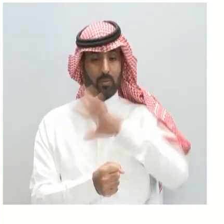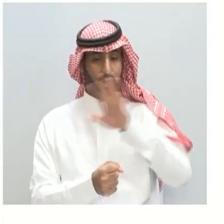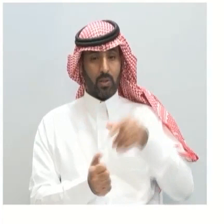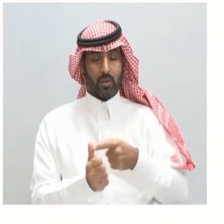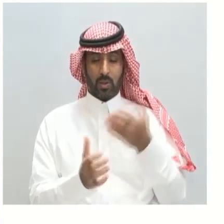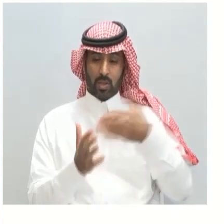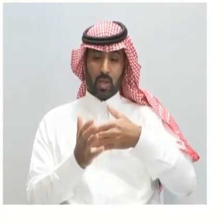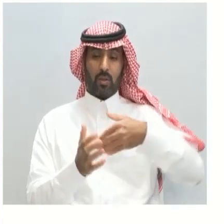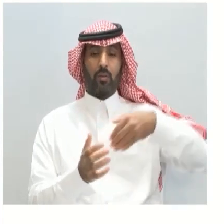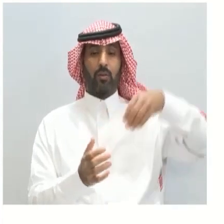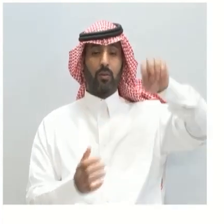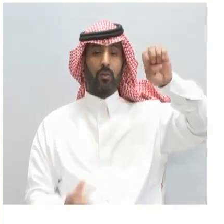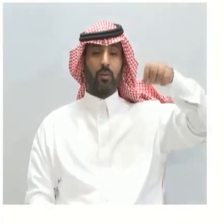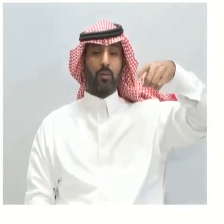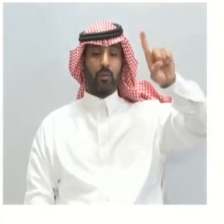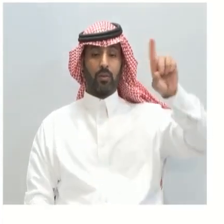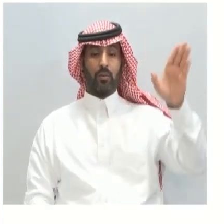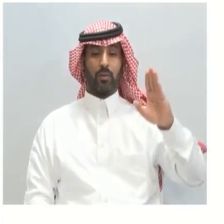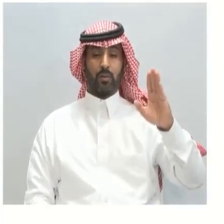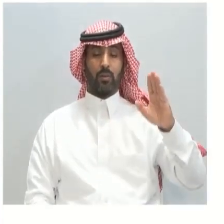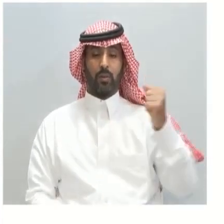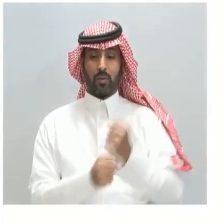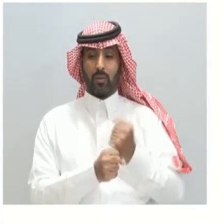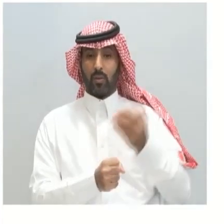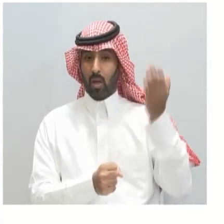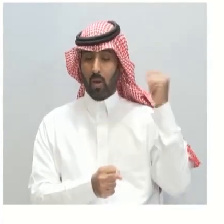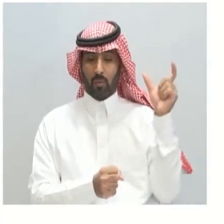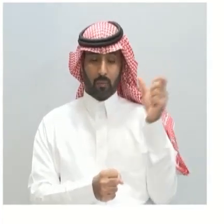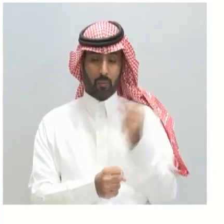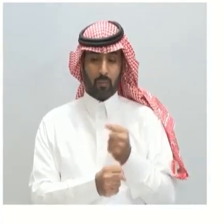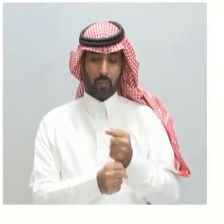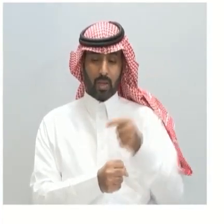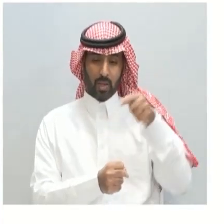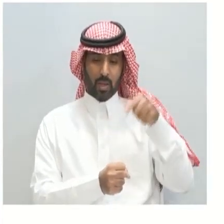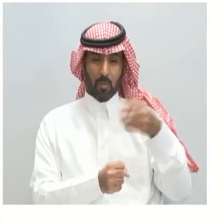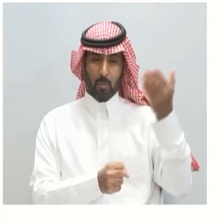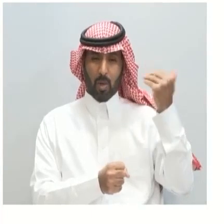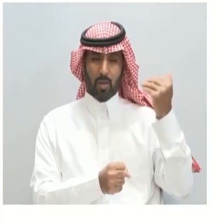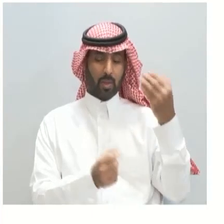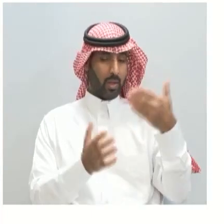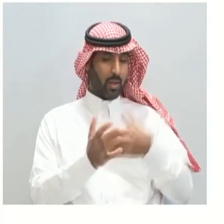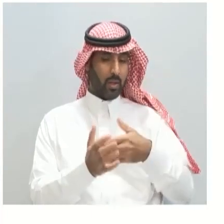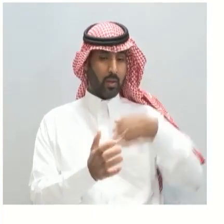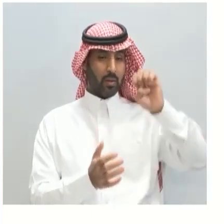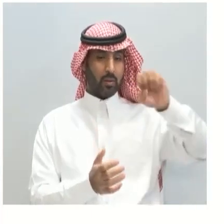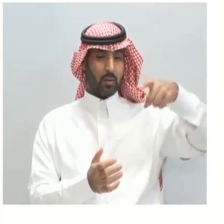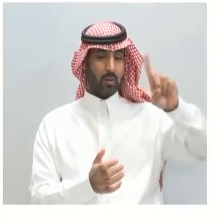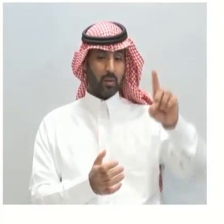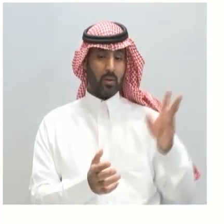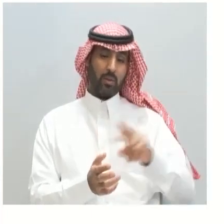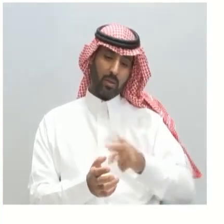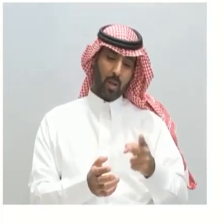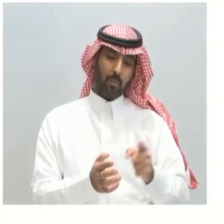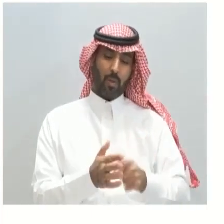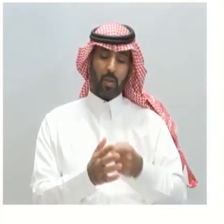end in ed. That's we know. Past participle mostly end in ed, but can also end in d, t, e, n,